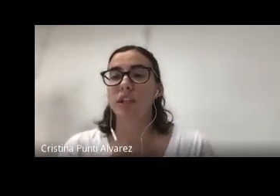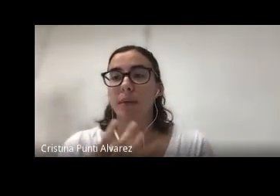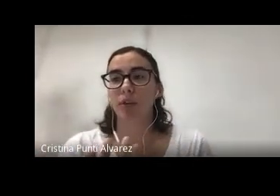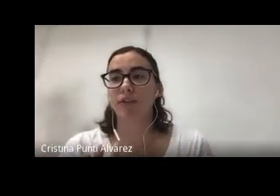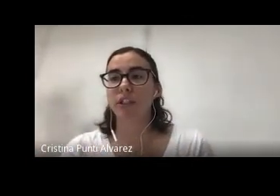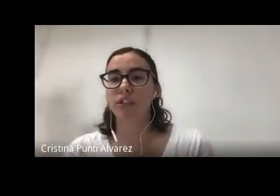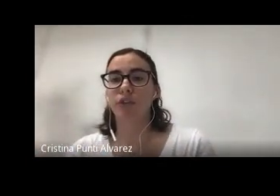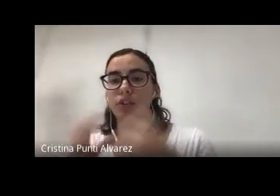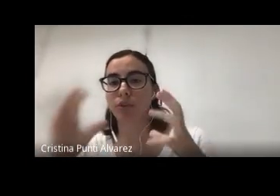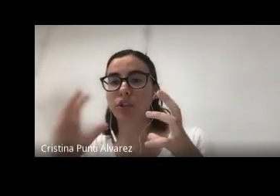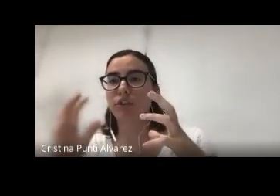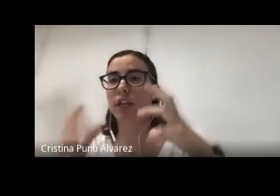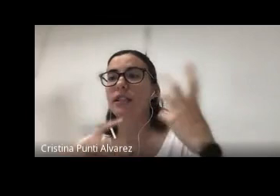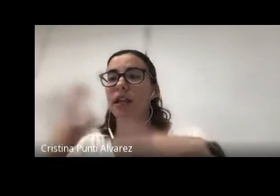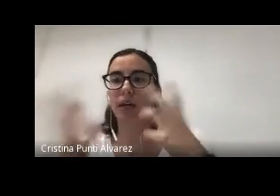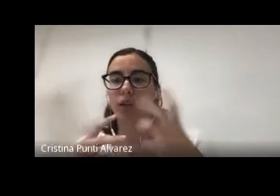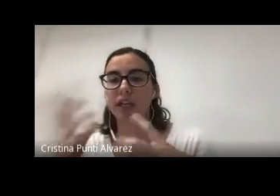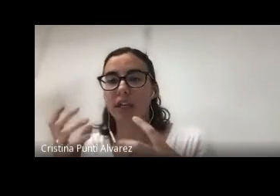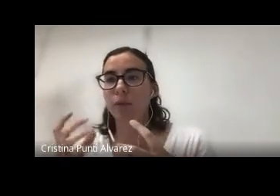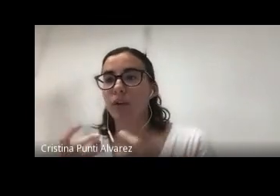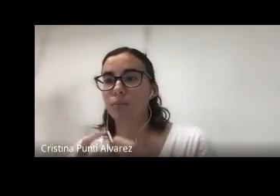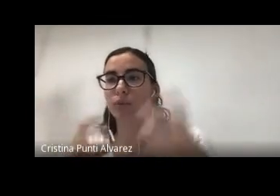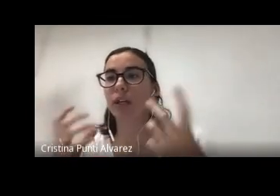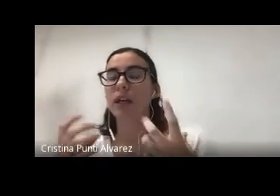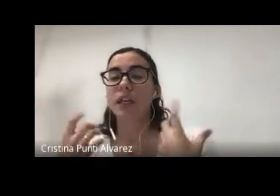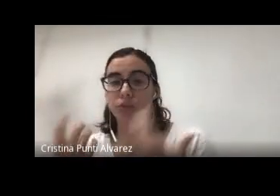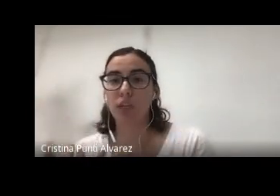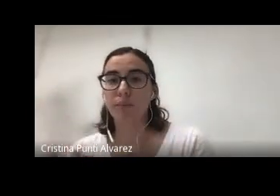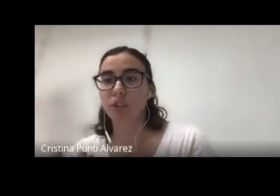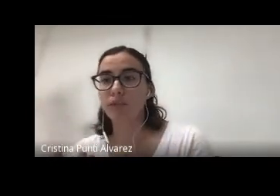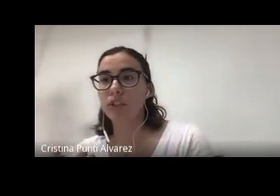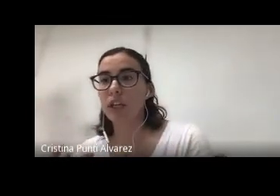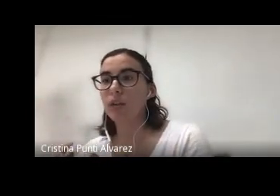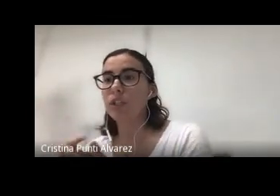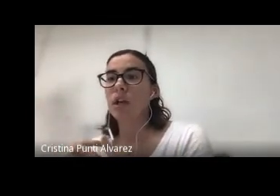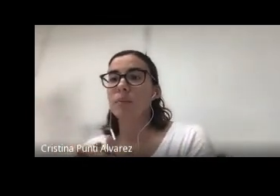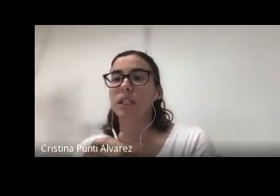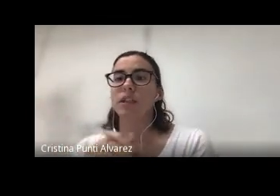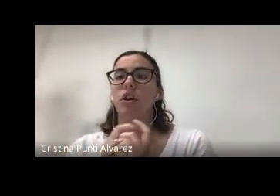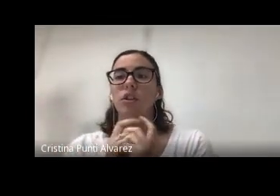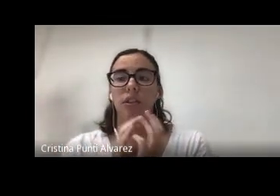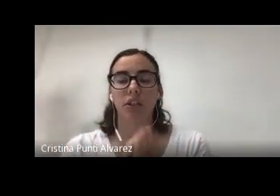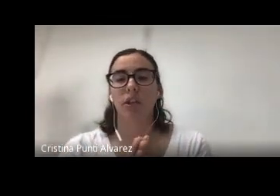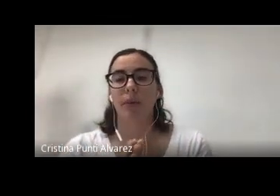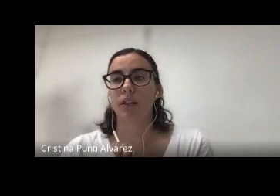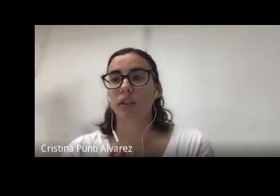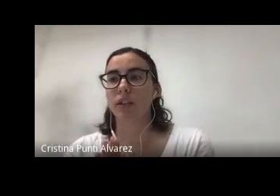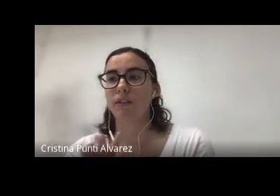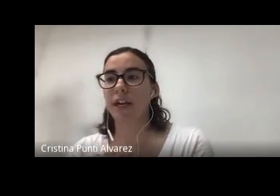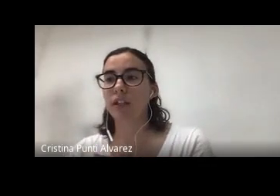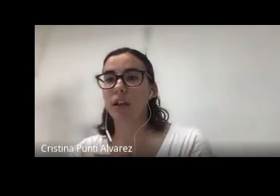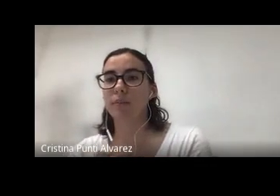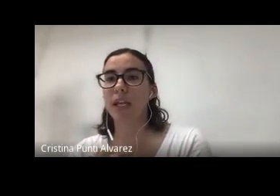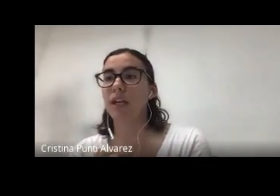Actually, the manual features, of course, the position of the hands and how the hands are moving is really important for sign language, but it's not the only part.